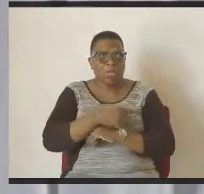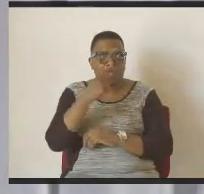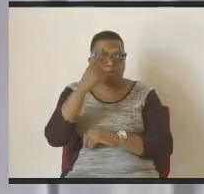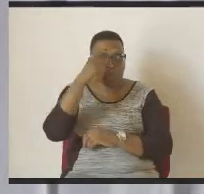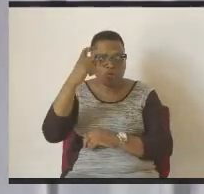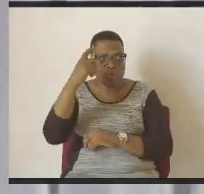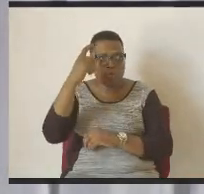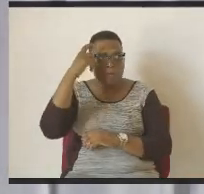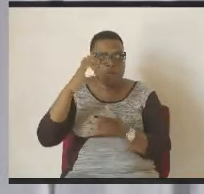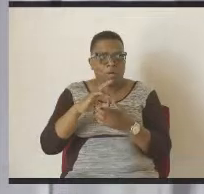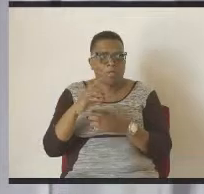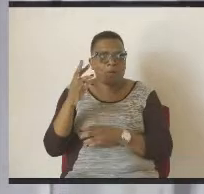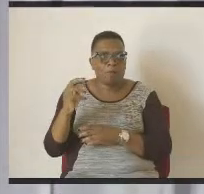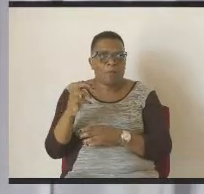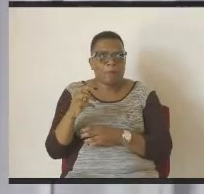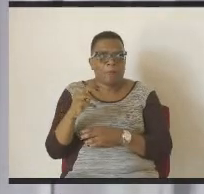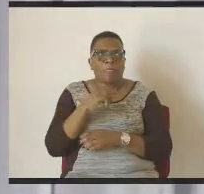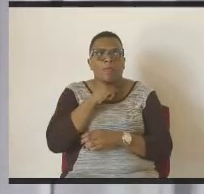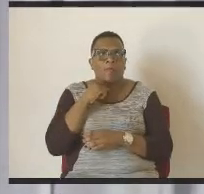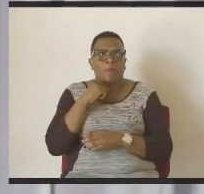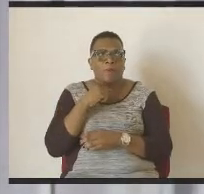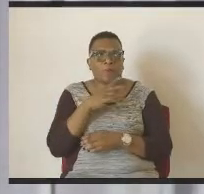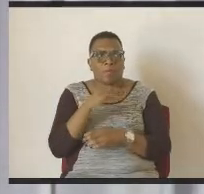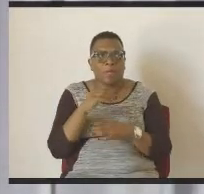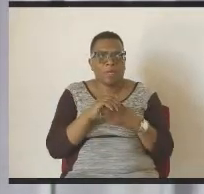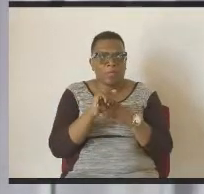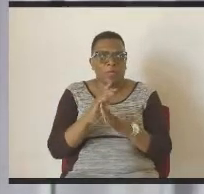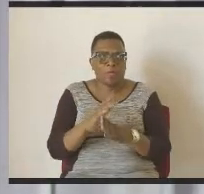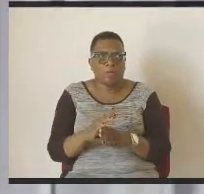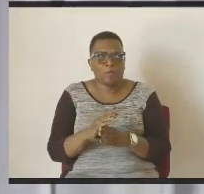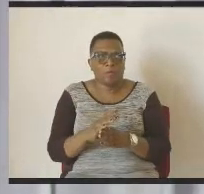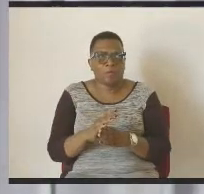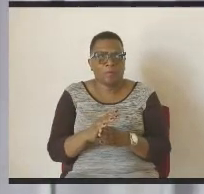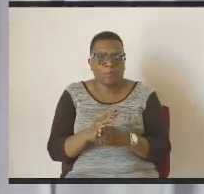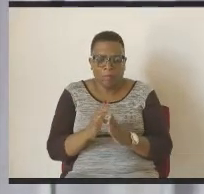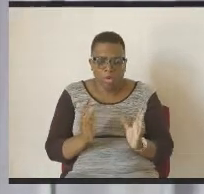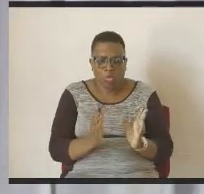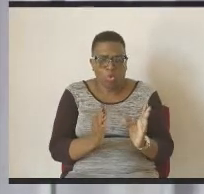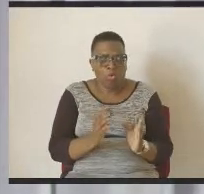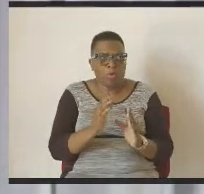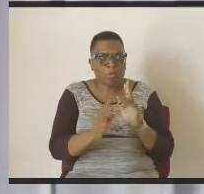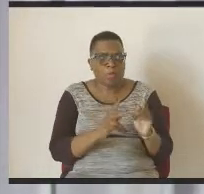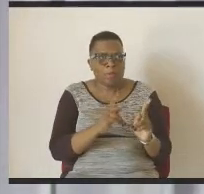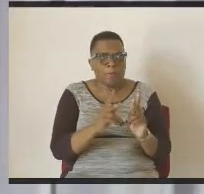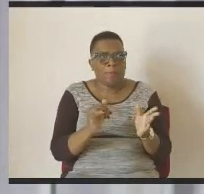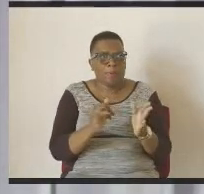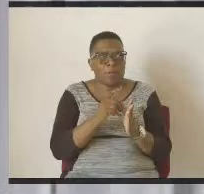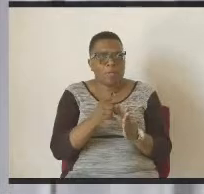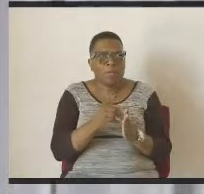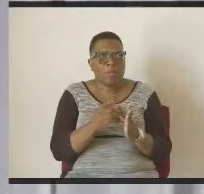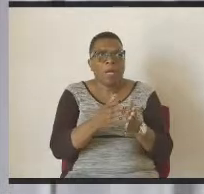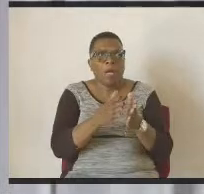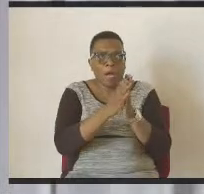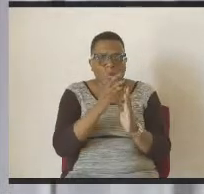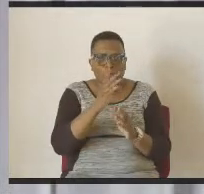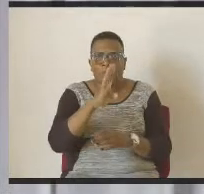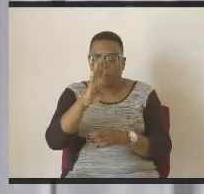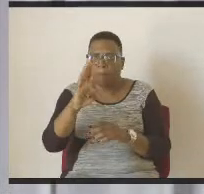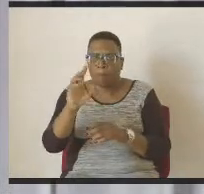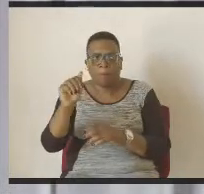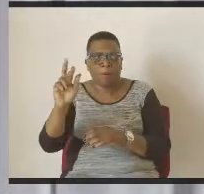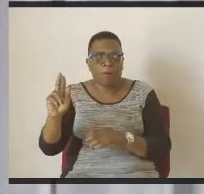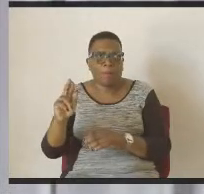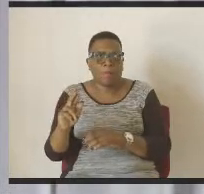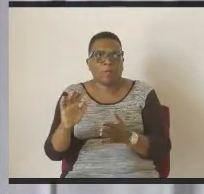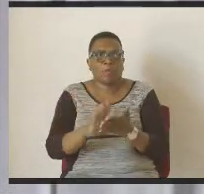him. But the chief priests and elders persuaded the multitudes that they should ask for Barabbas and